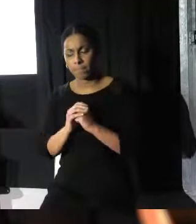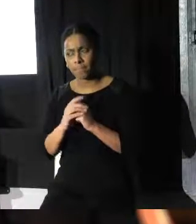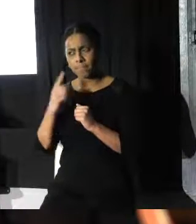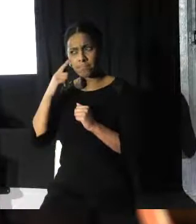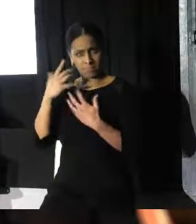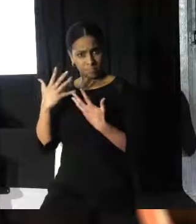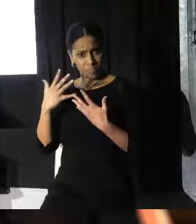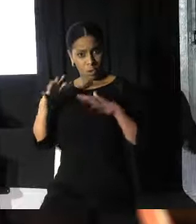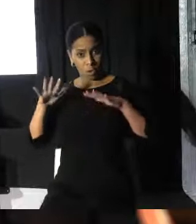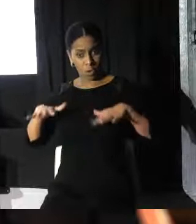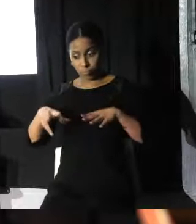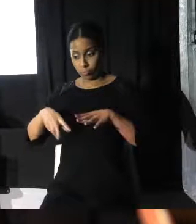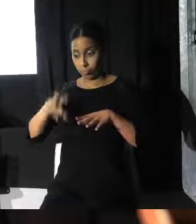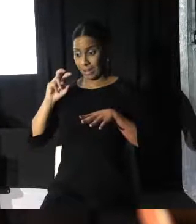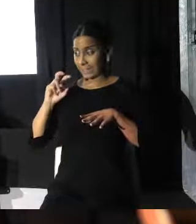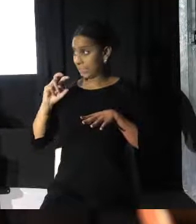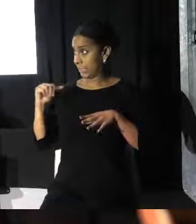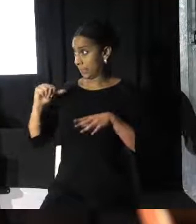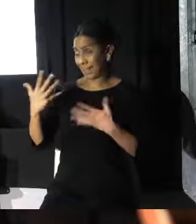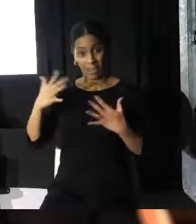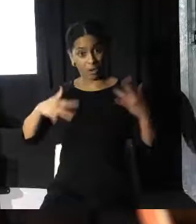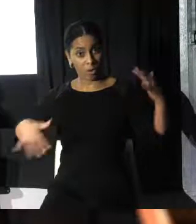post-Brexit environment,